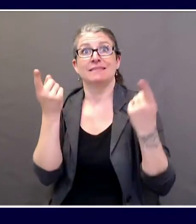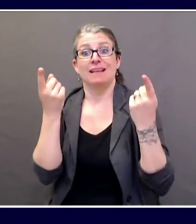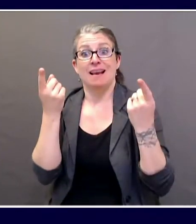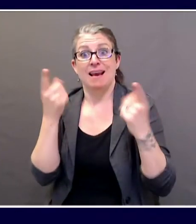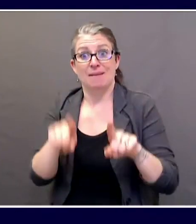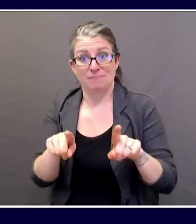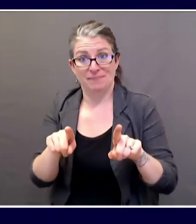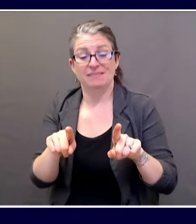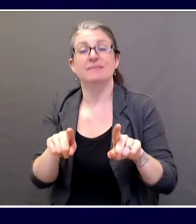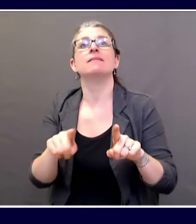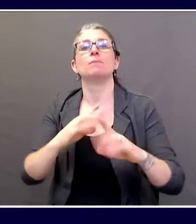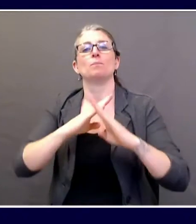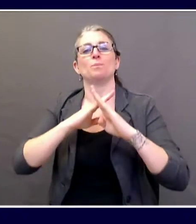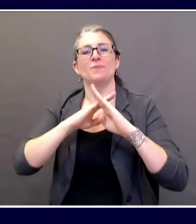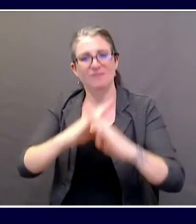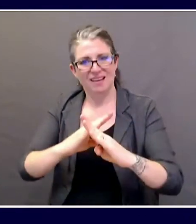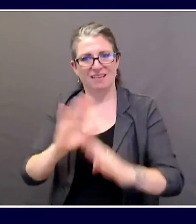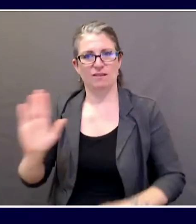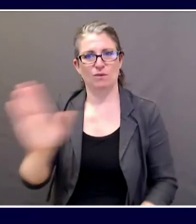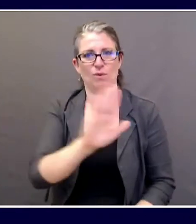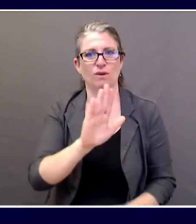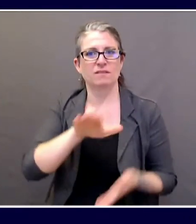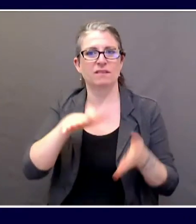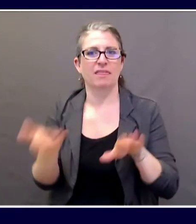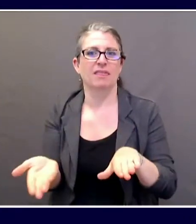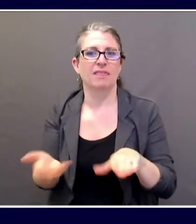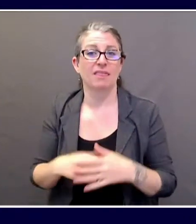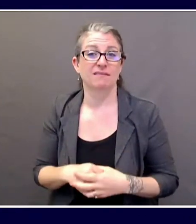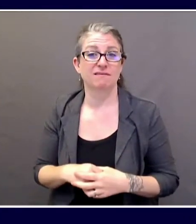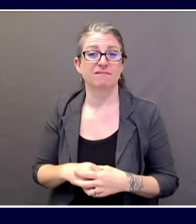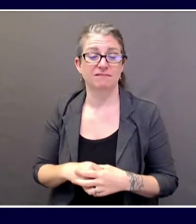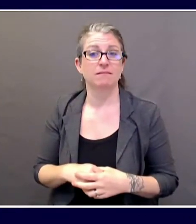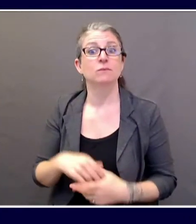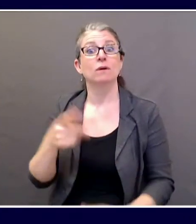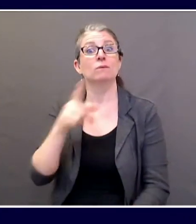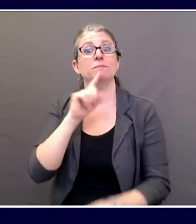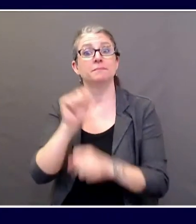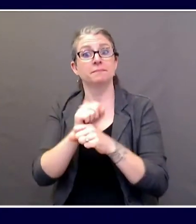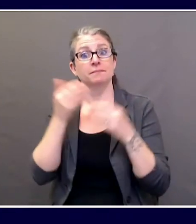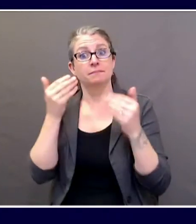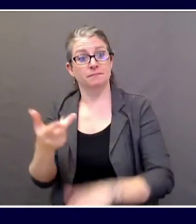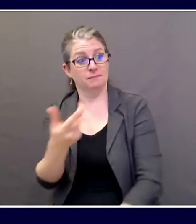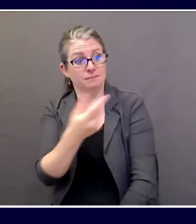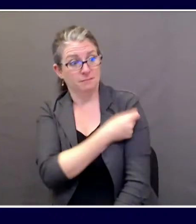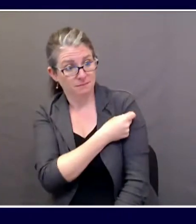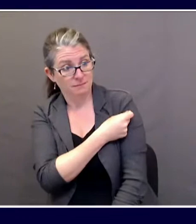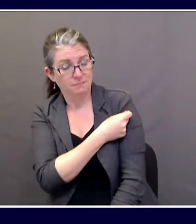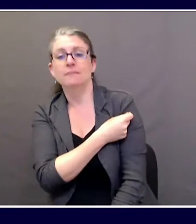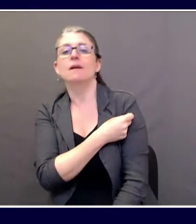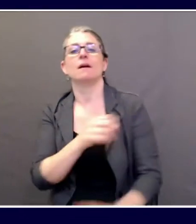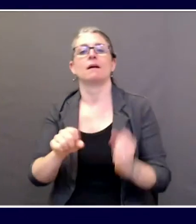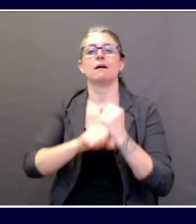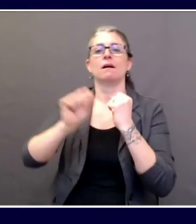you. Now, there's one twist on this claim, the claim that seems to be omnipresent, that the mortality rate